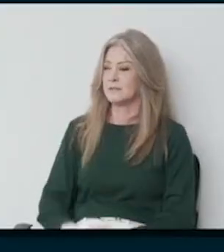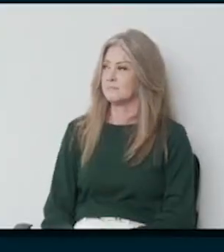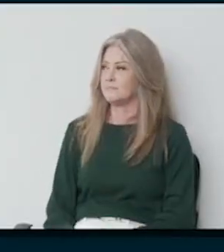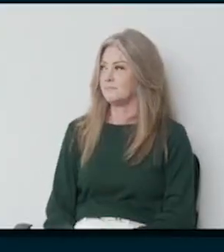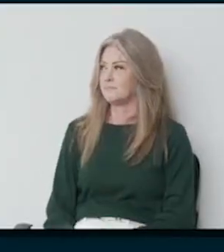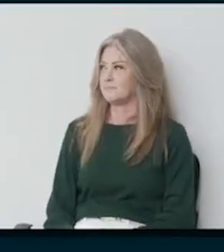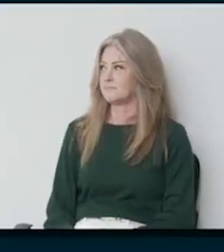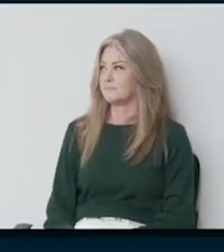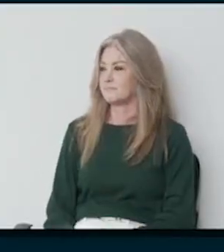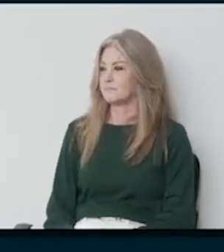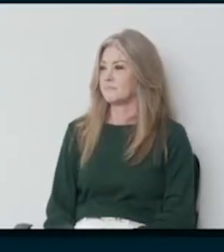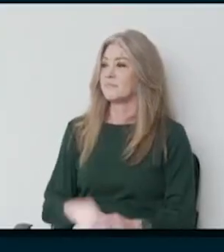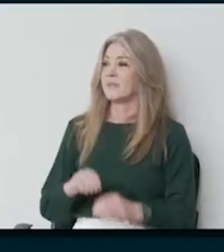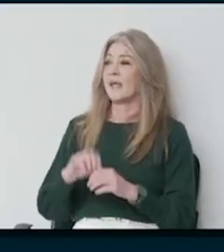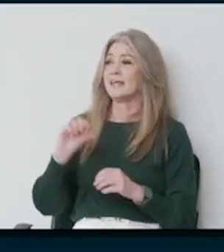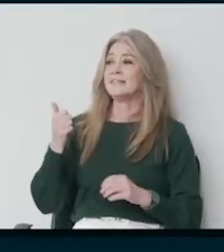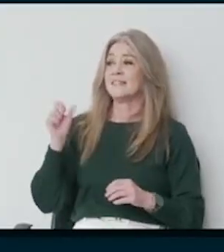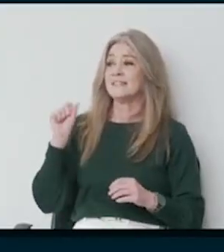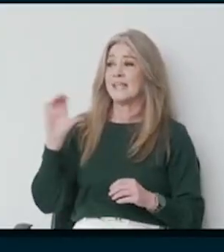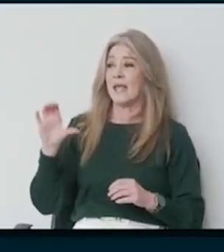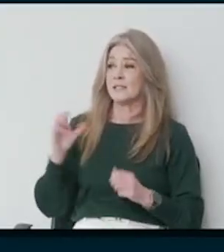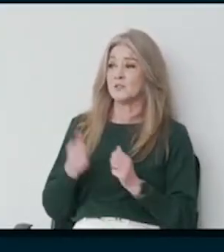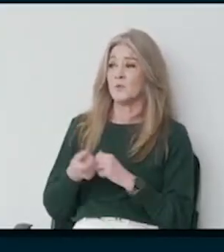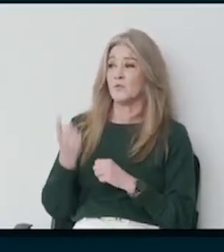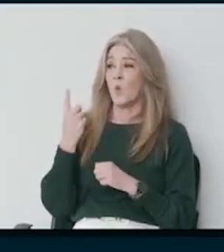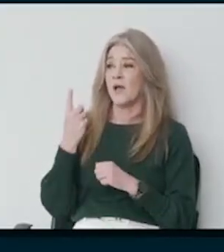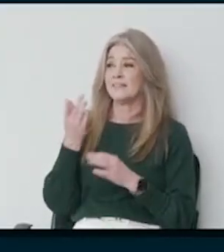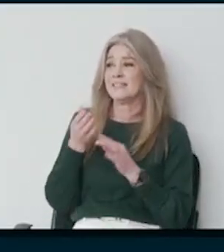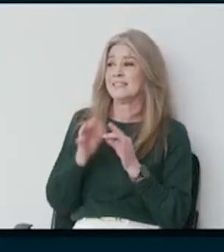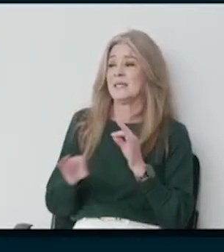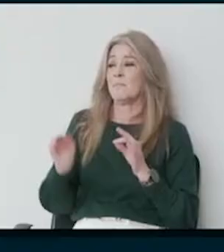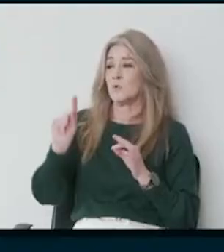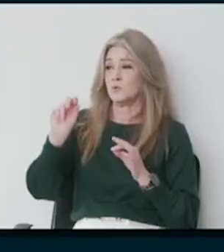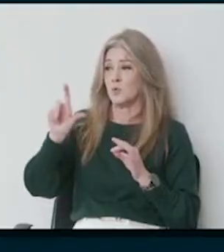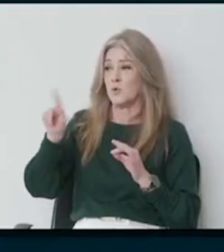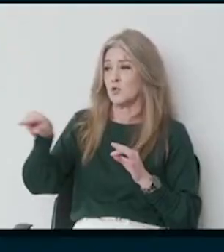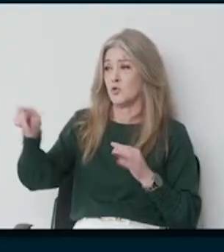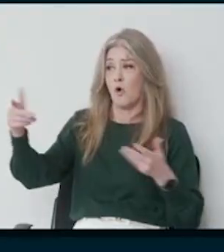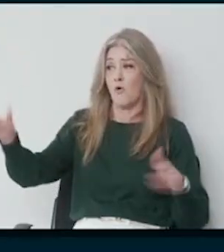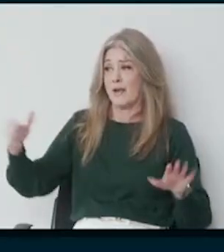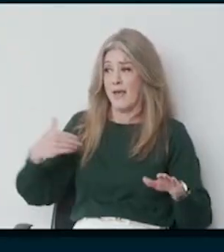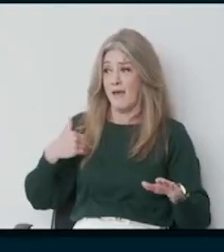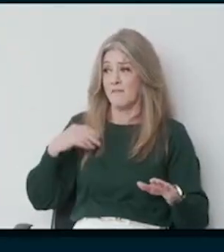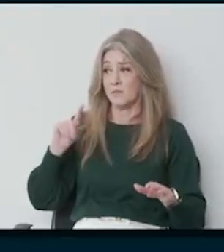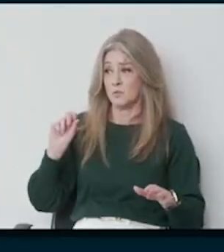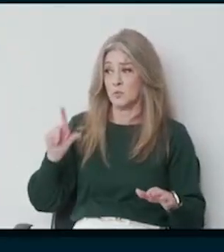In 10 seconds, with one simple tool, a tool you already have,